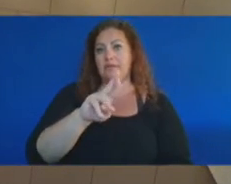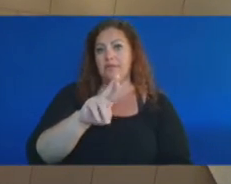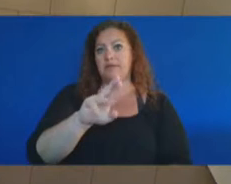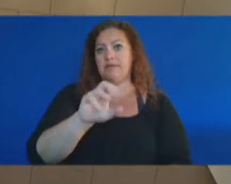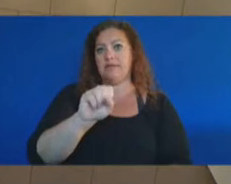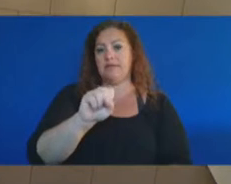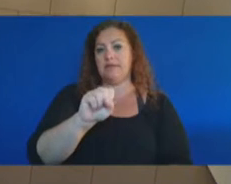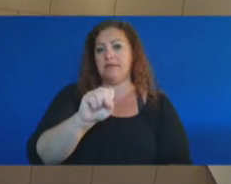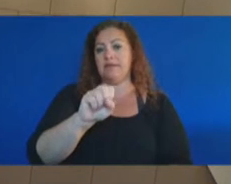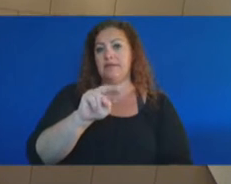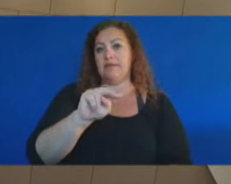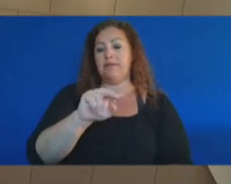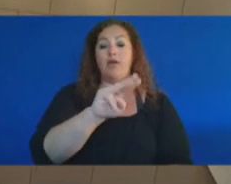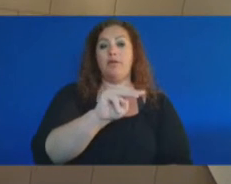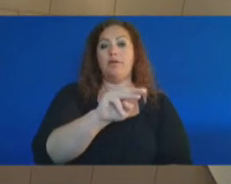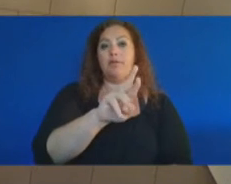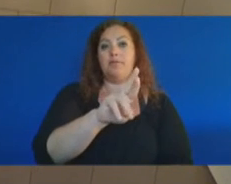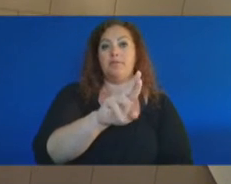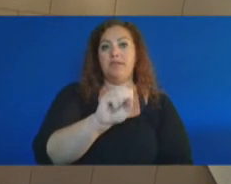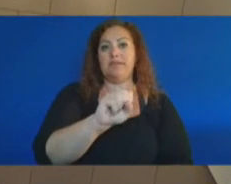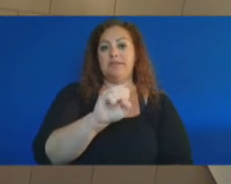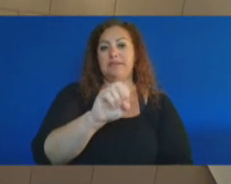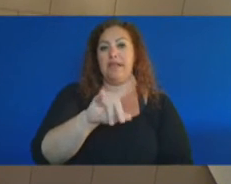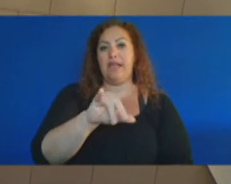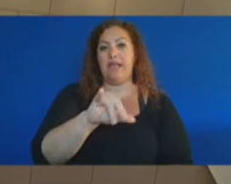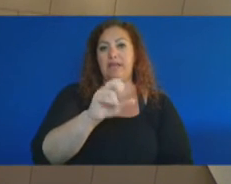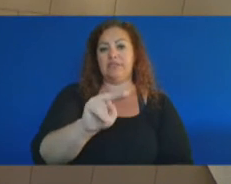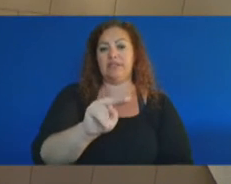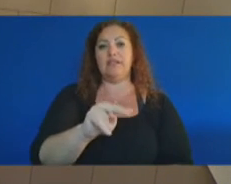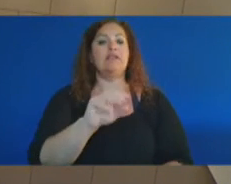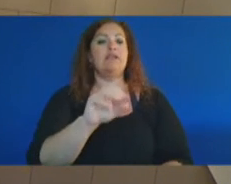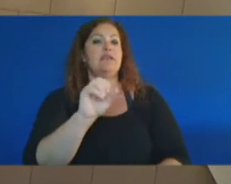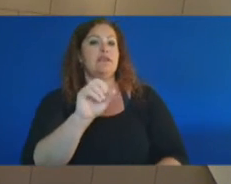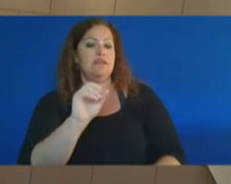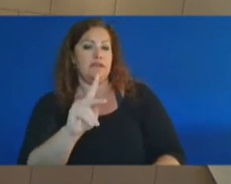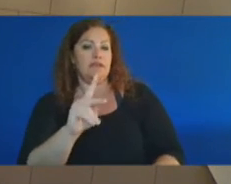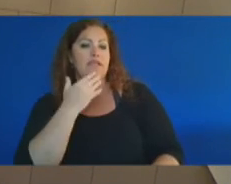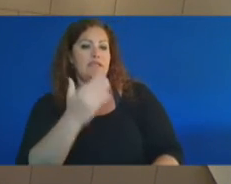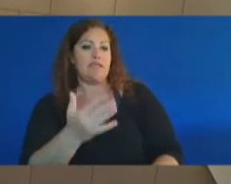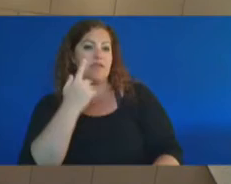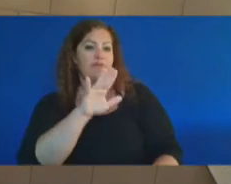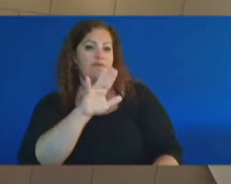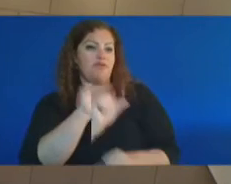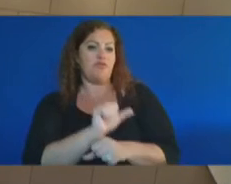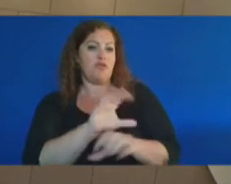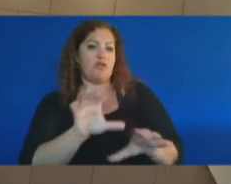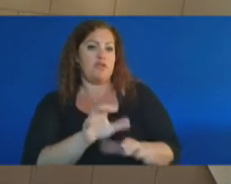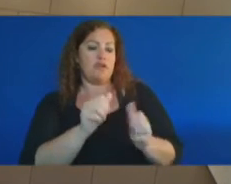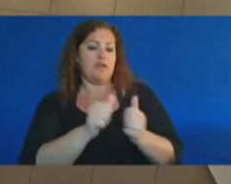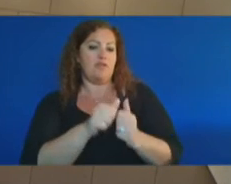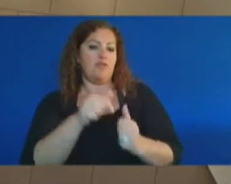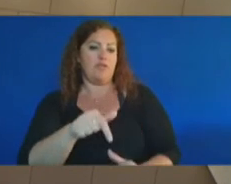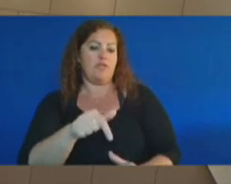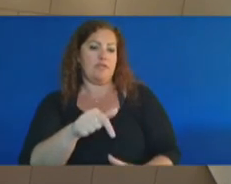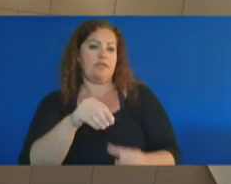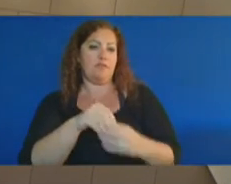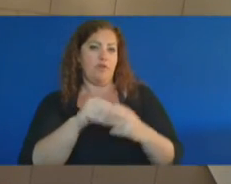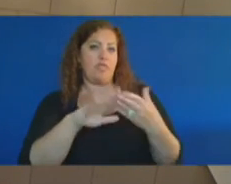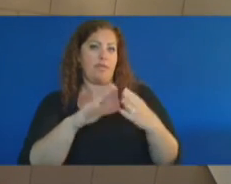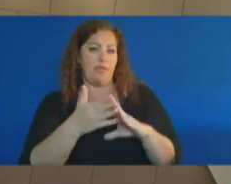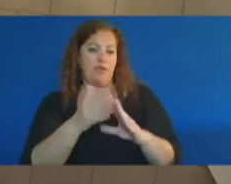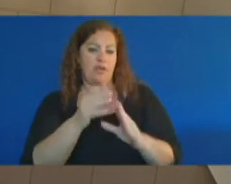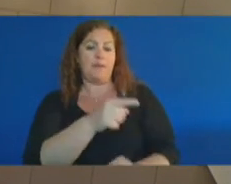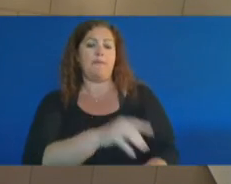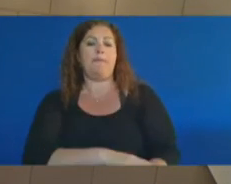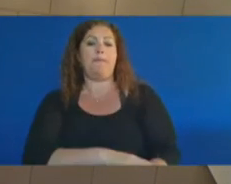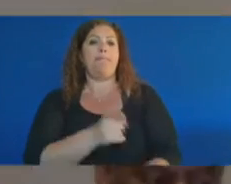mayor um and Colin thank you for the work that has been done on this and the engagement in the commun Comm um there has